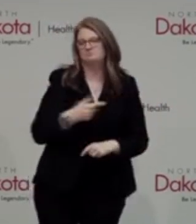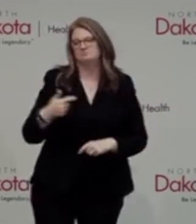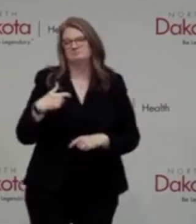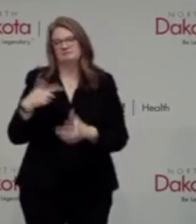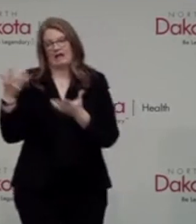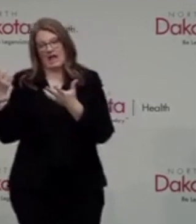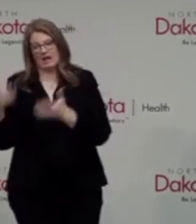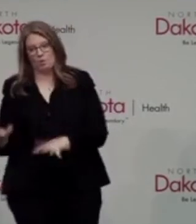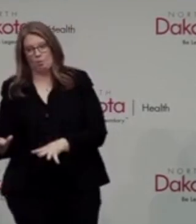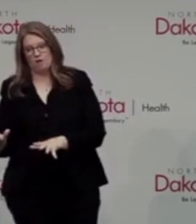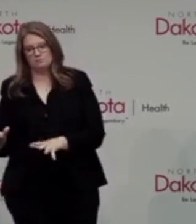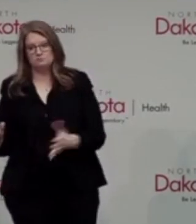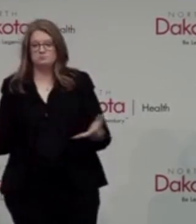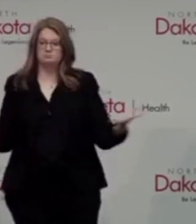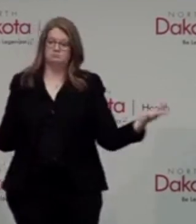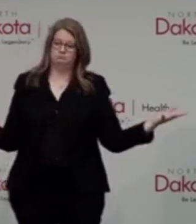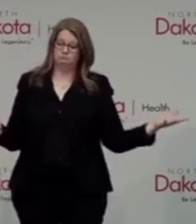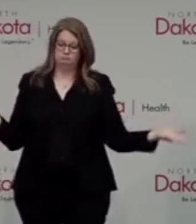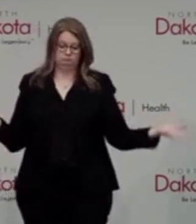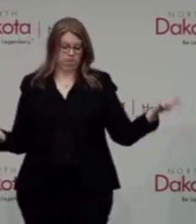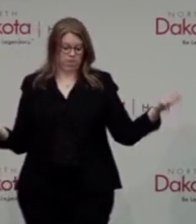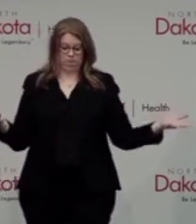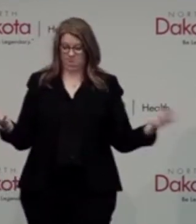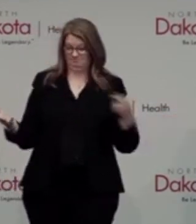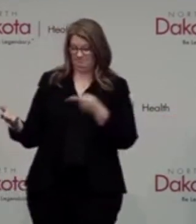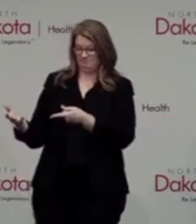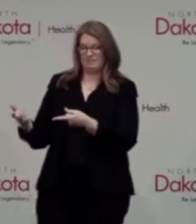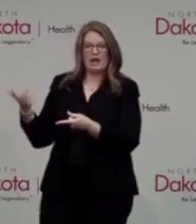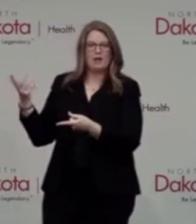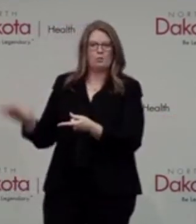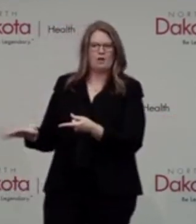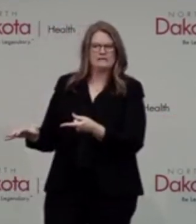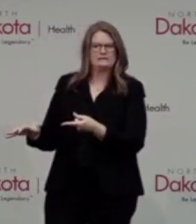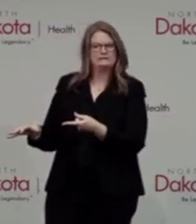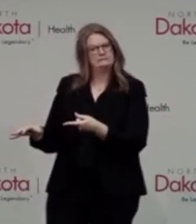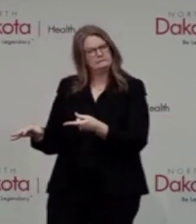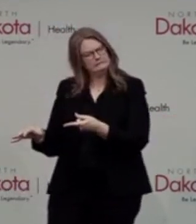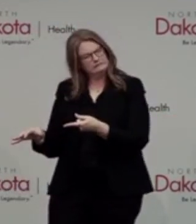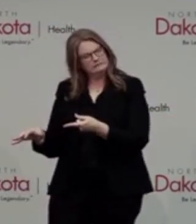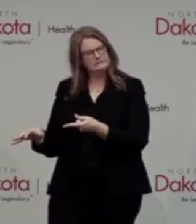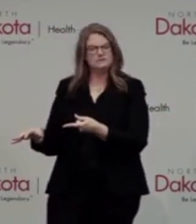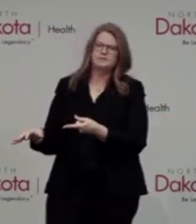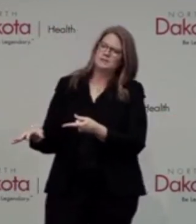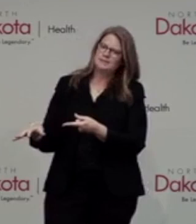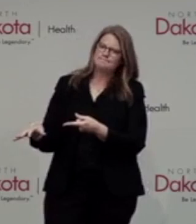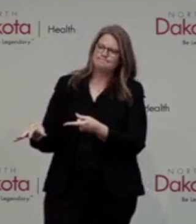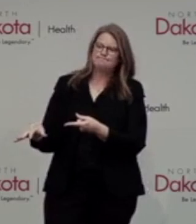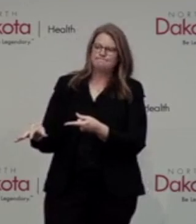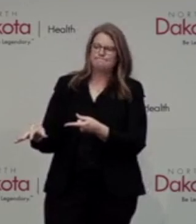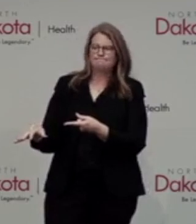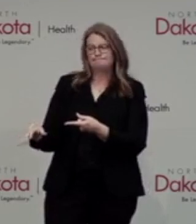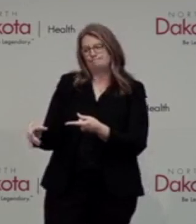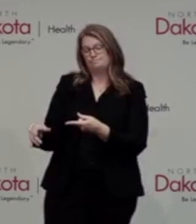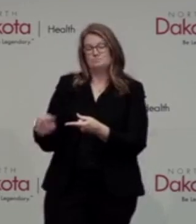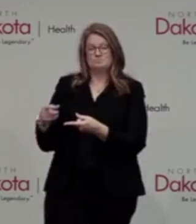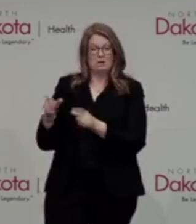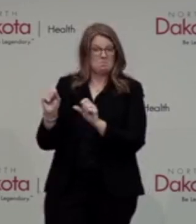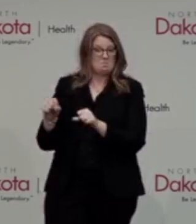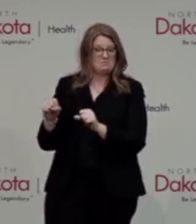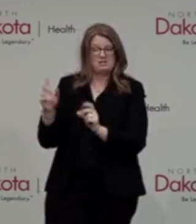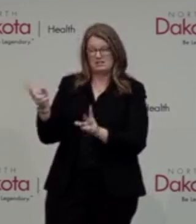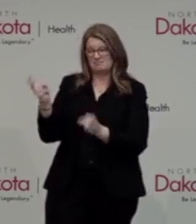With the spread of COVID, choosing to not be vaccinated is also perhaps a choice that at some point you're going to get